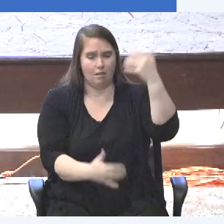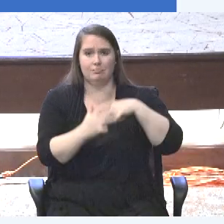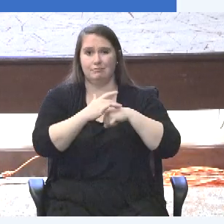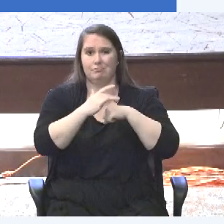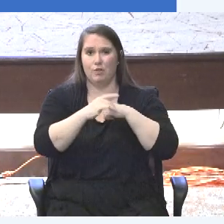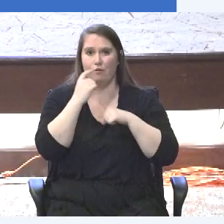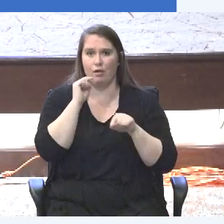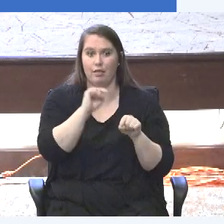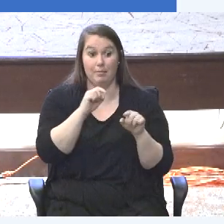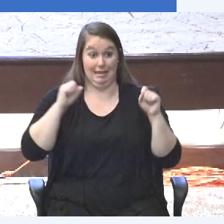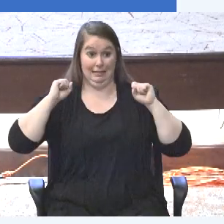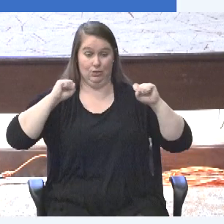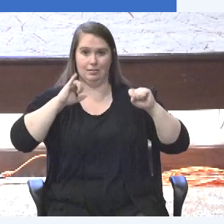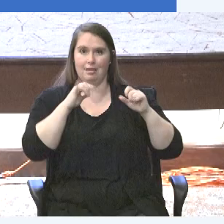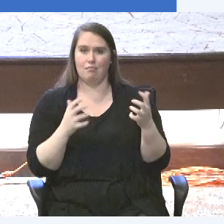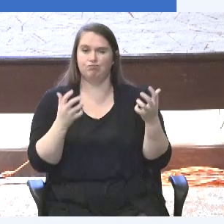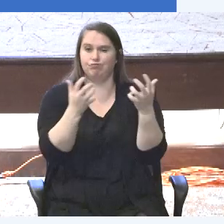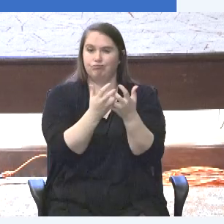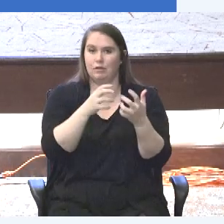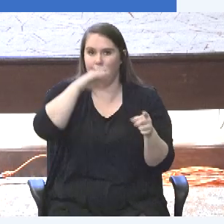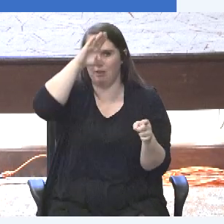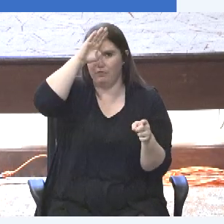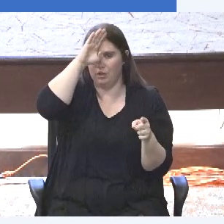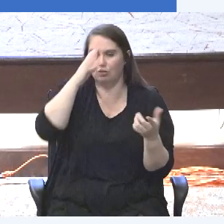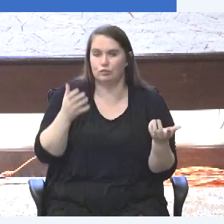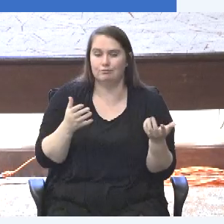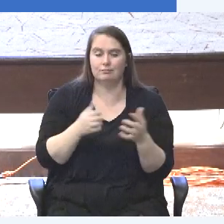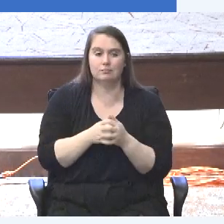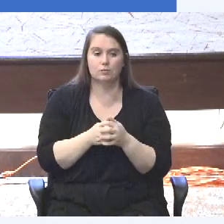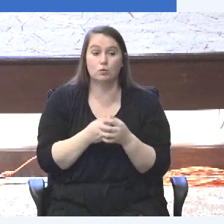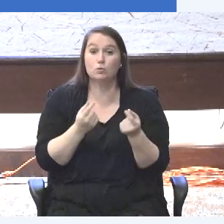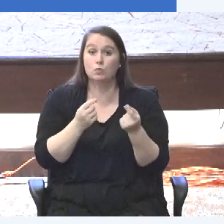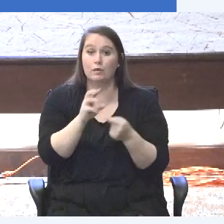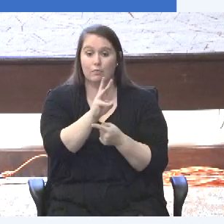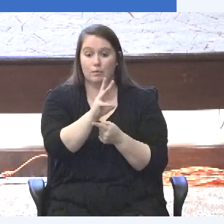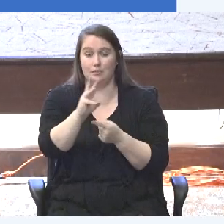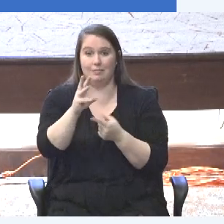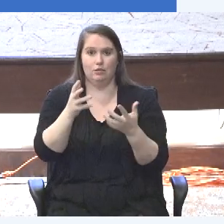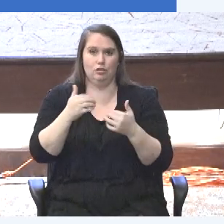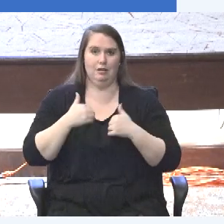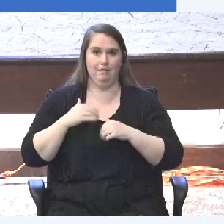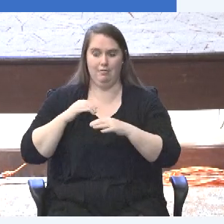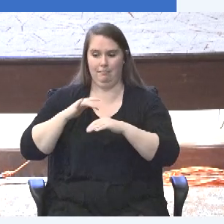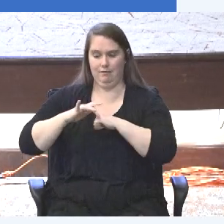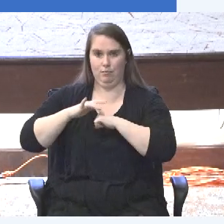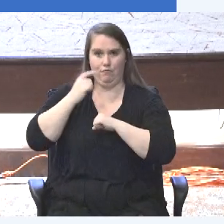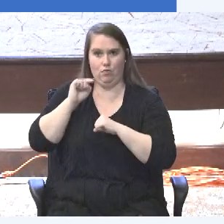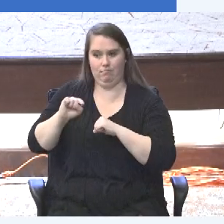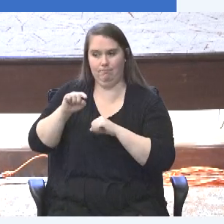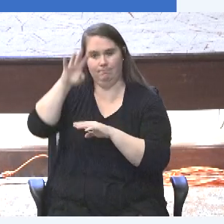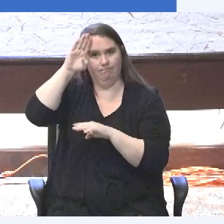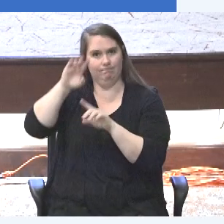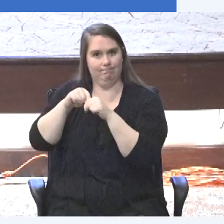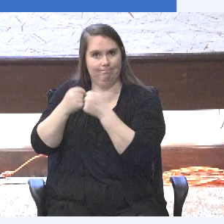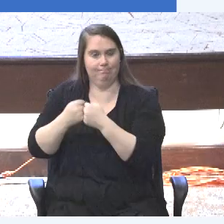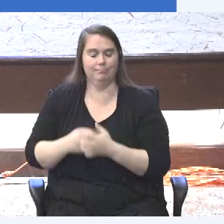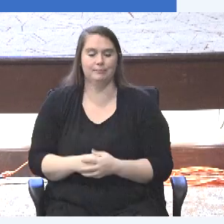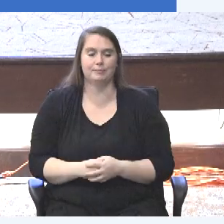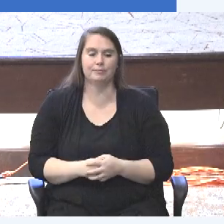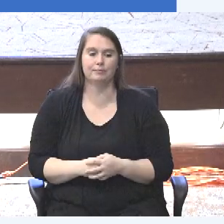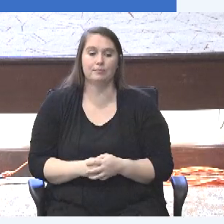can help the firefighters. So we were able to secure that and make that now as a resource to our firefighters through our peer support team. We also